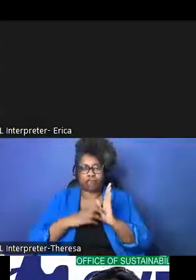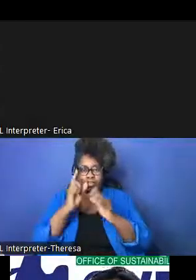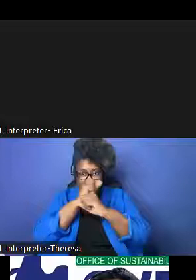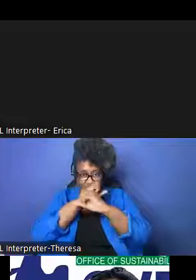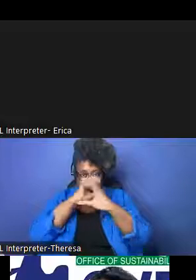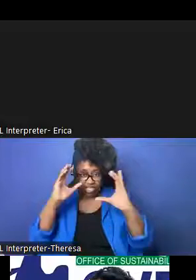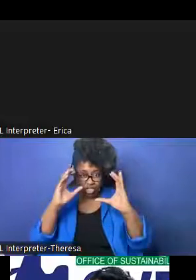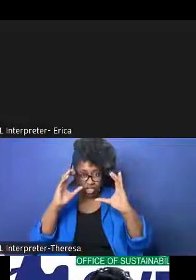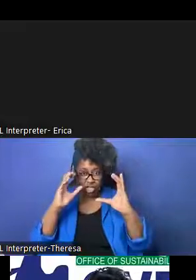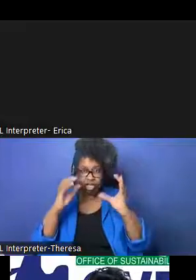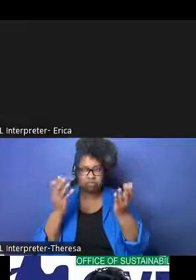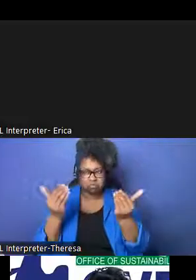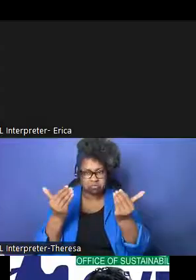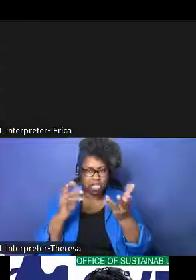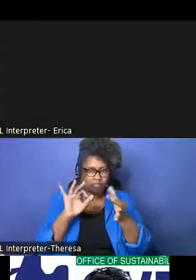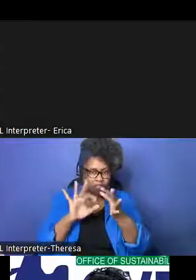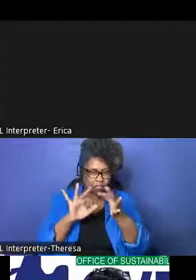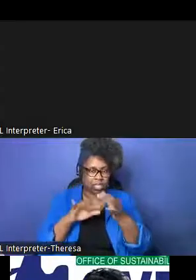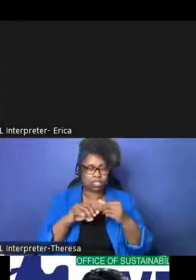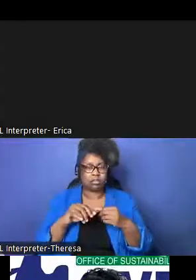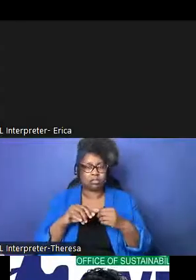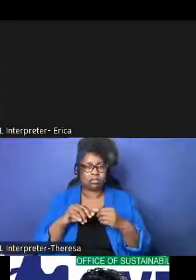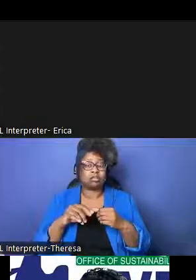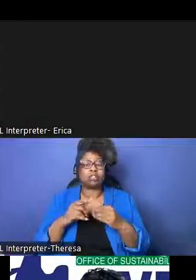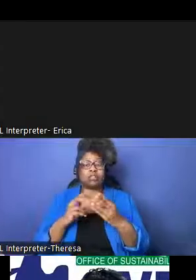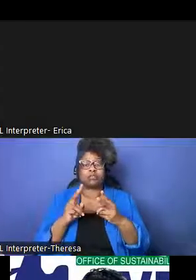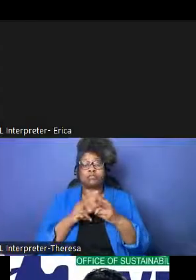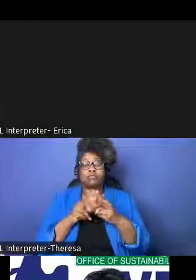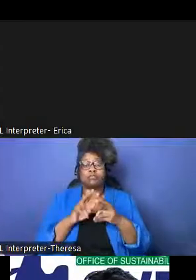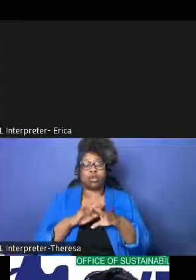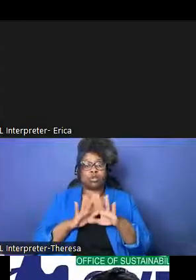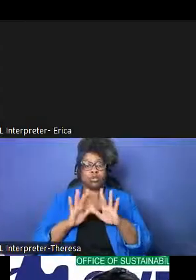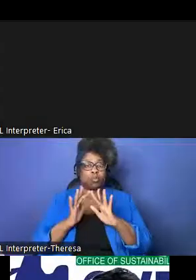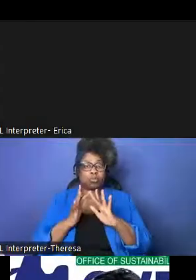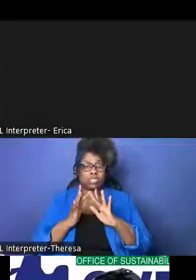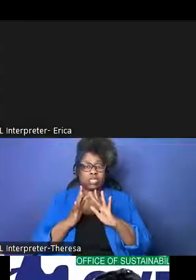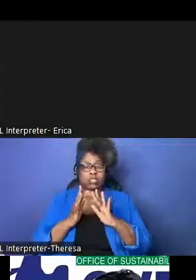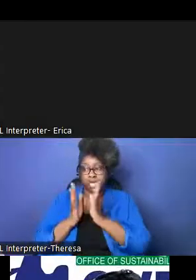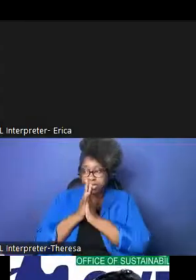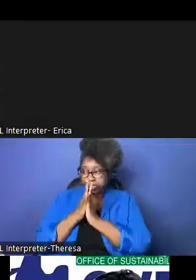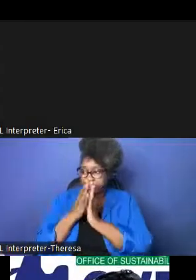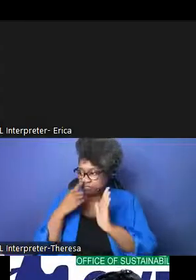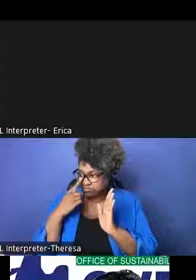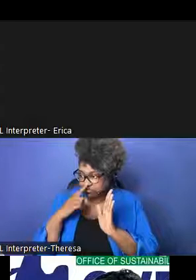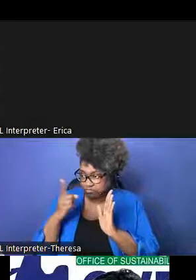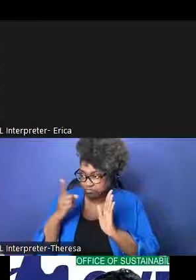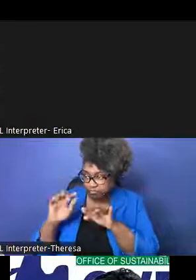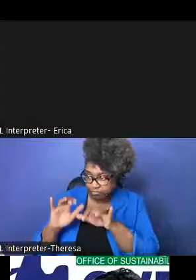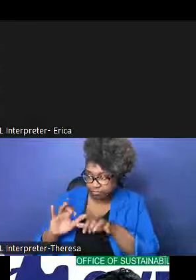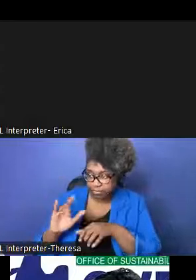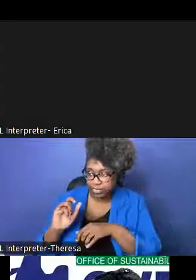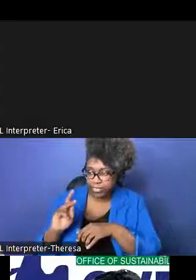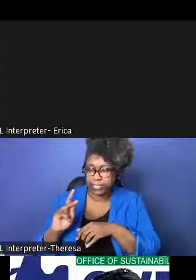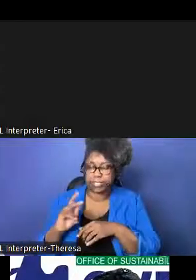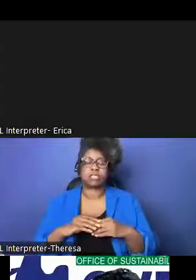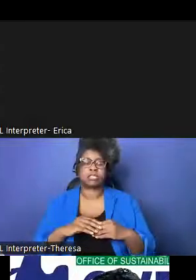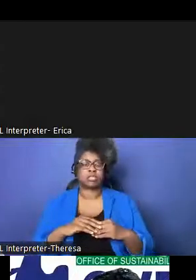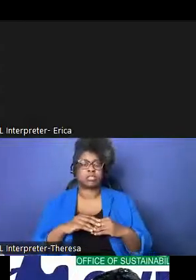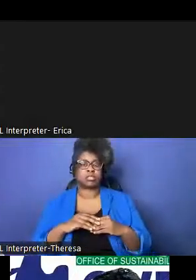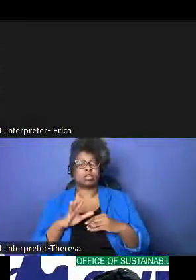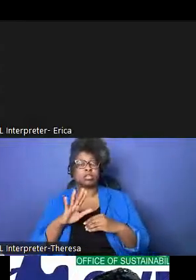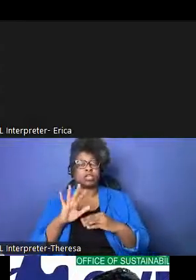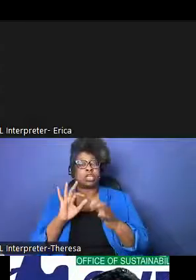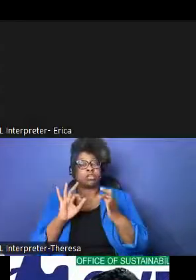feedback. You can access them on our website, and I'll ask somebody to drop that link in the chat. And so based on the feedback